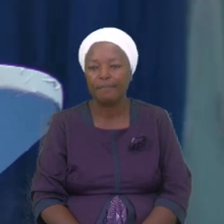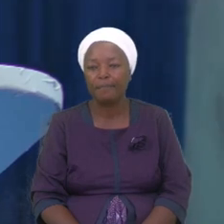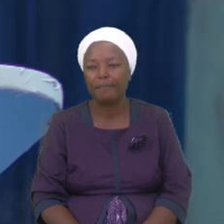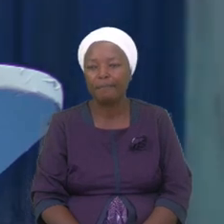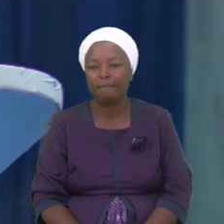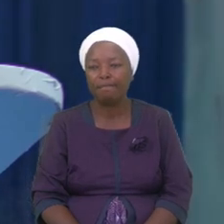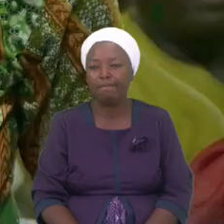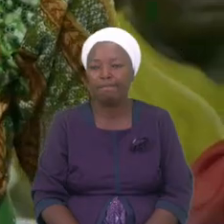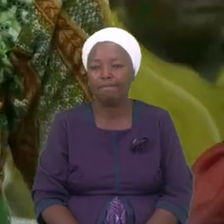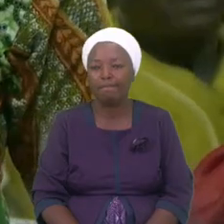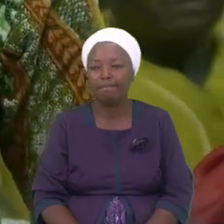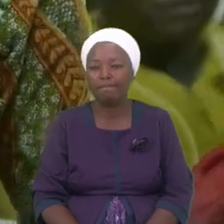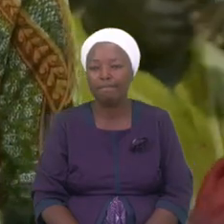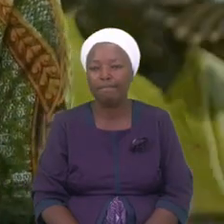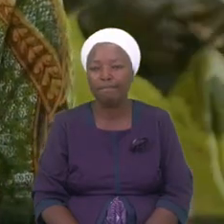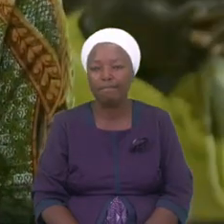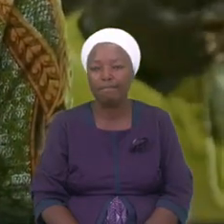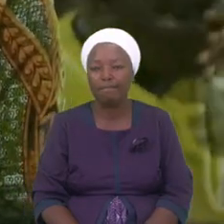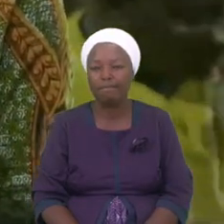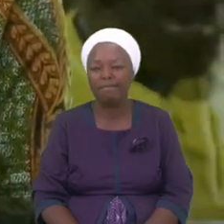Are you waving at me?